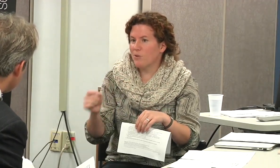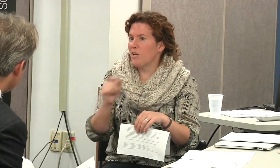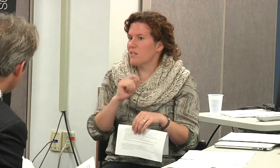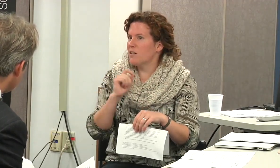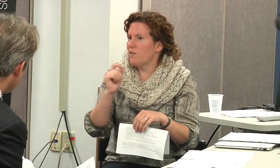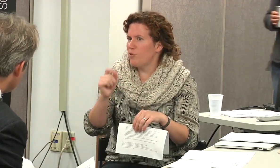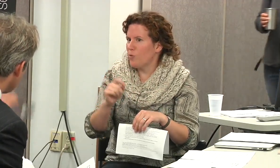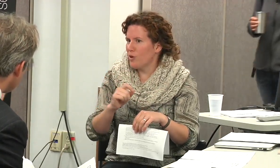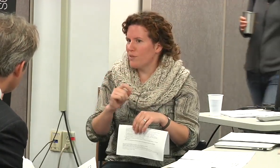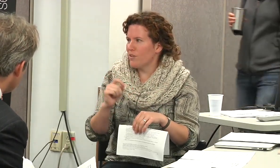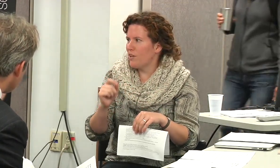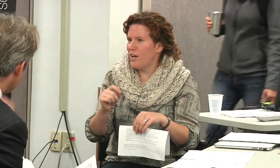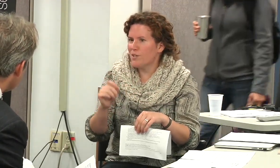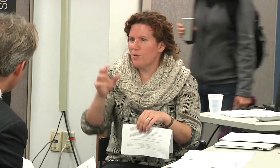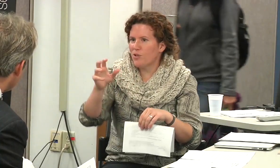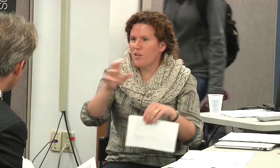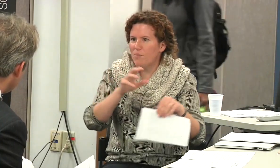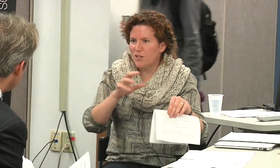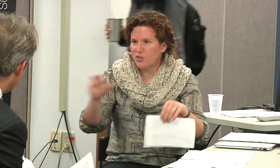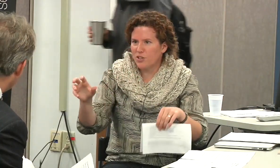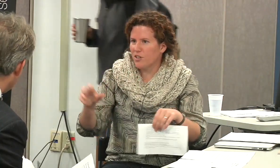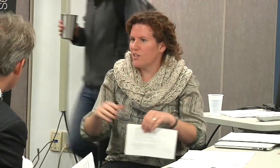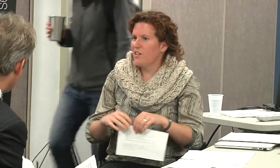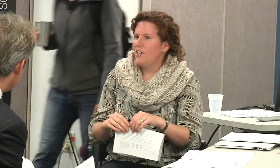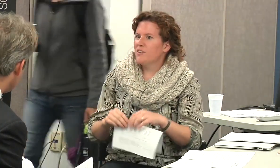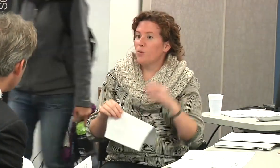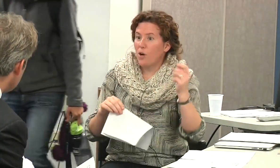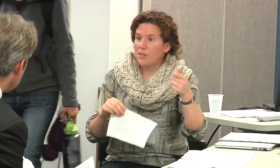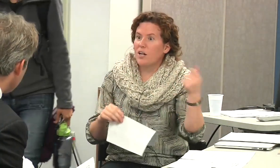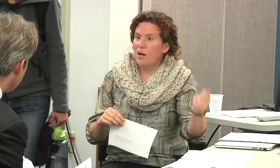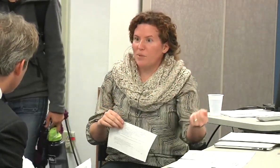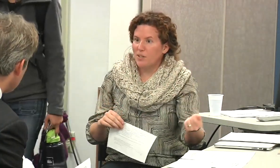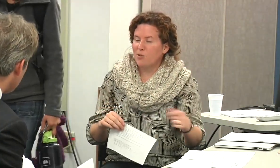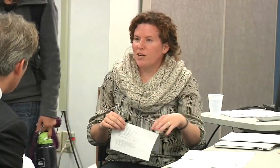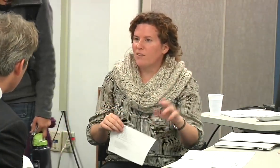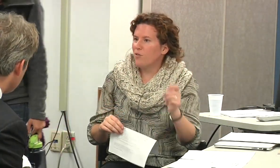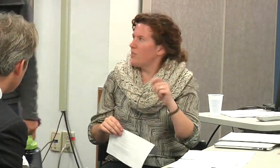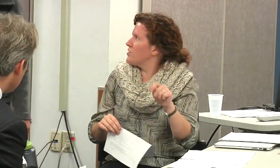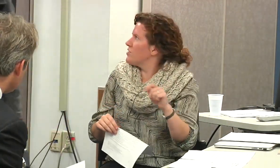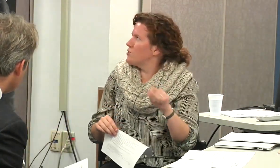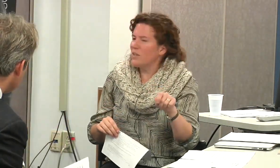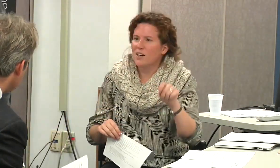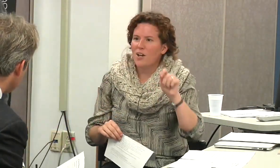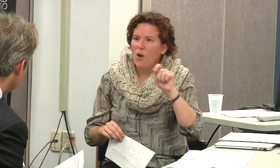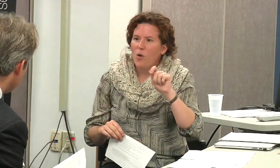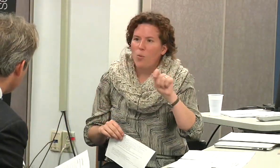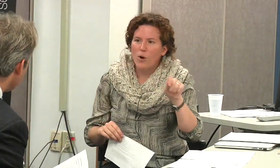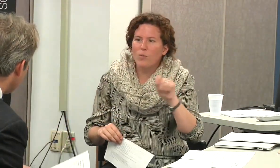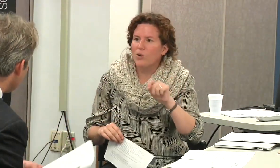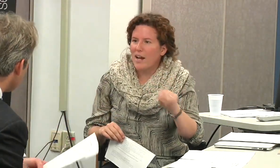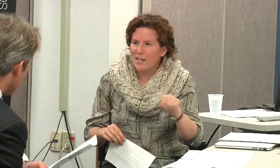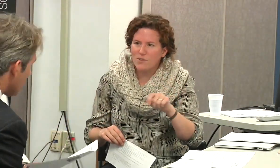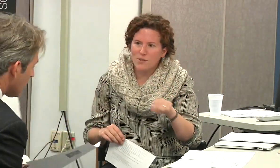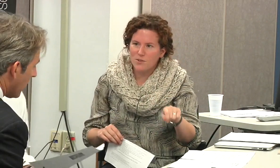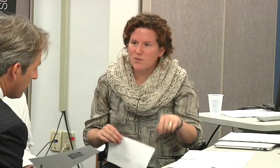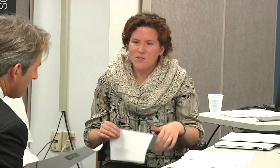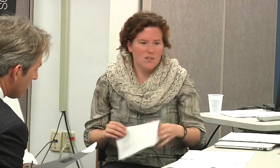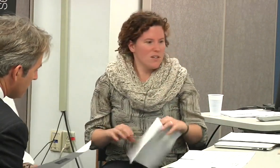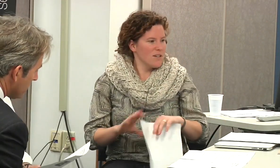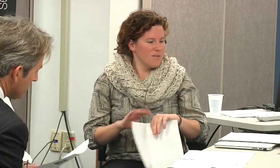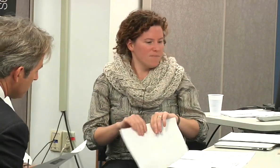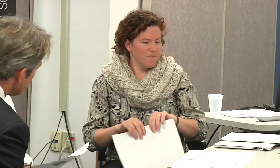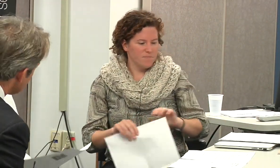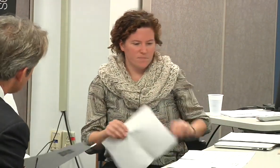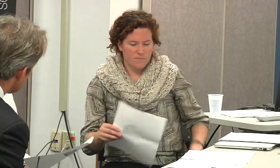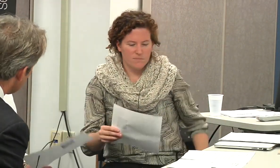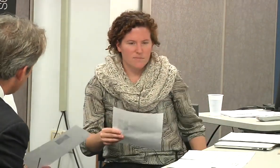and better scaffold it. Yes, because I definitely worry about that in class where I'm trying to make sure that we're on topic, right? And then they're not just doing one-word